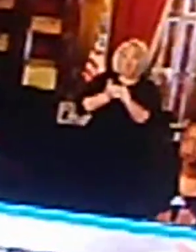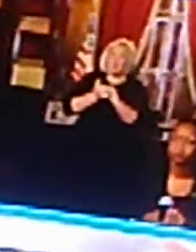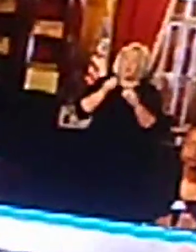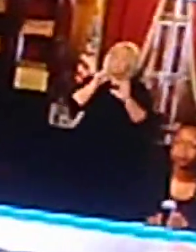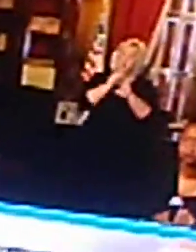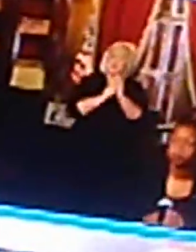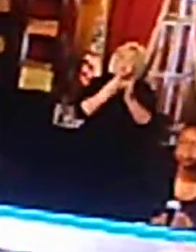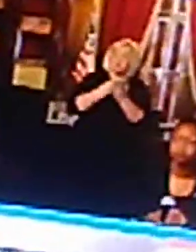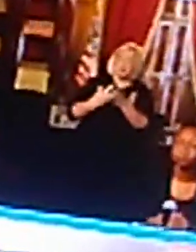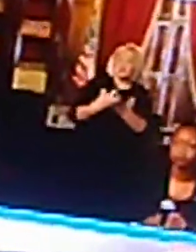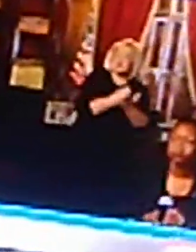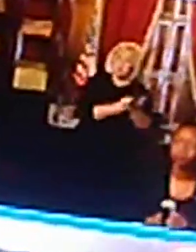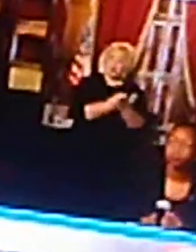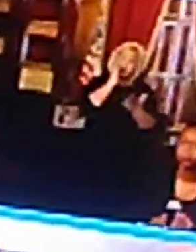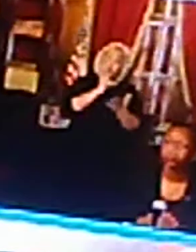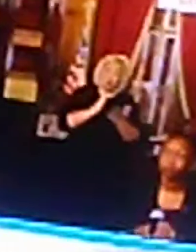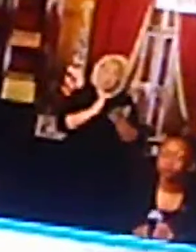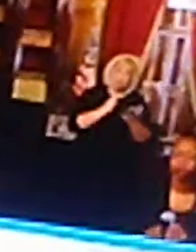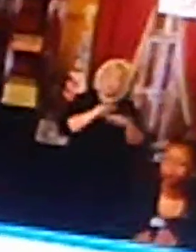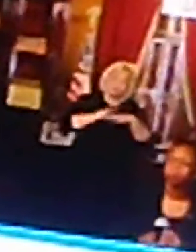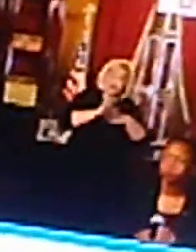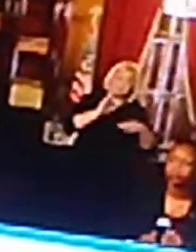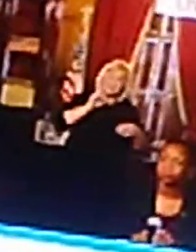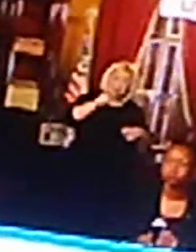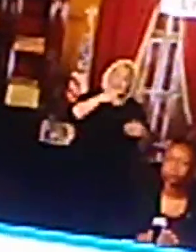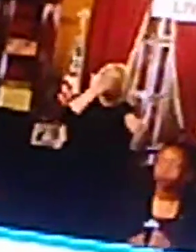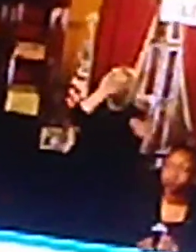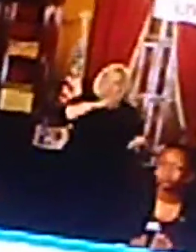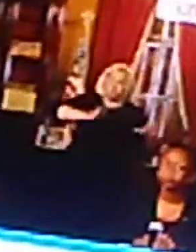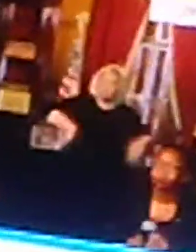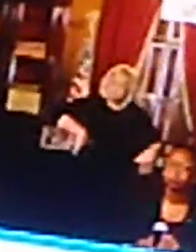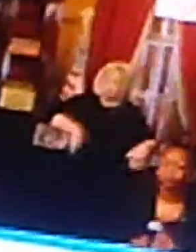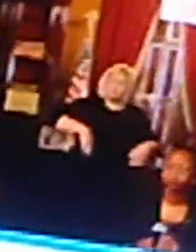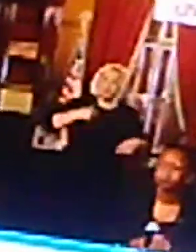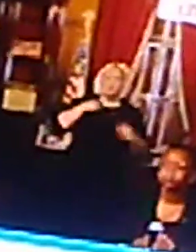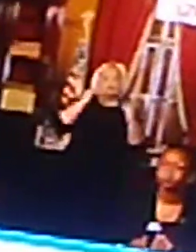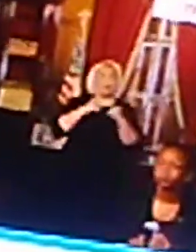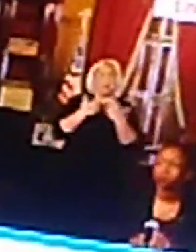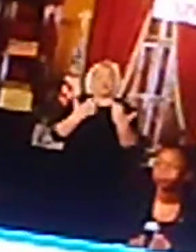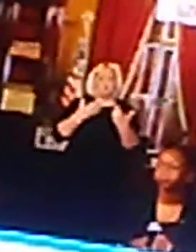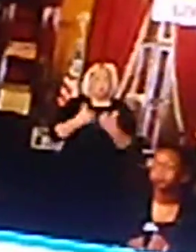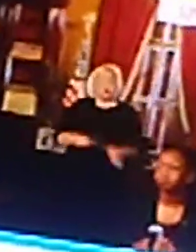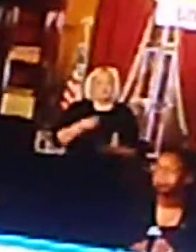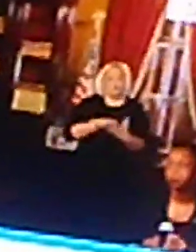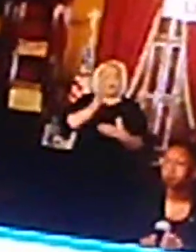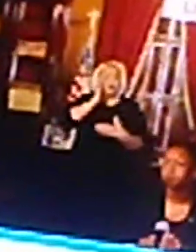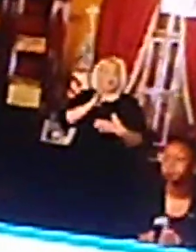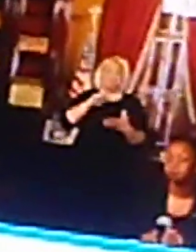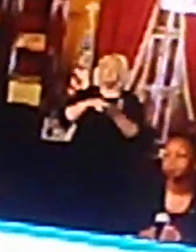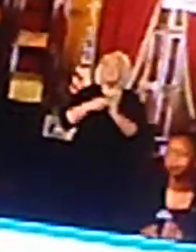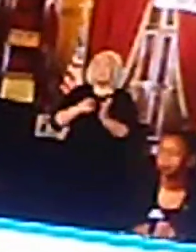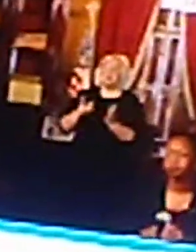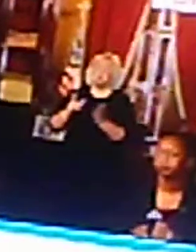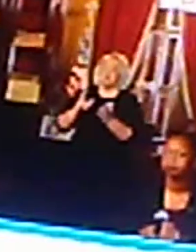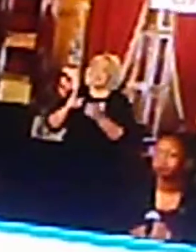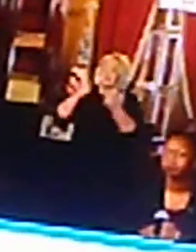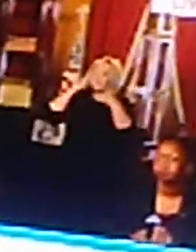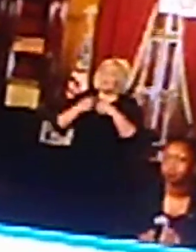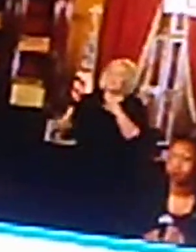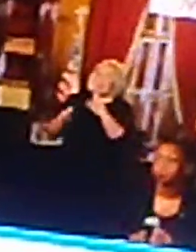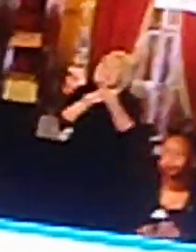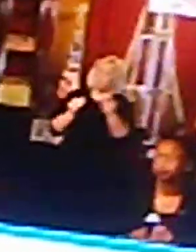and knowing there is the potential for a significant loss in revenue, now is not the time to sign a bill for supplemental funding